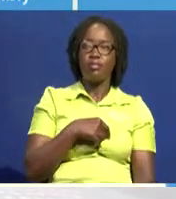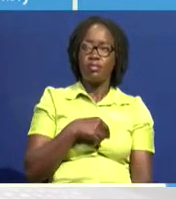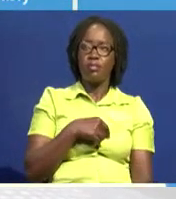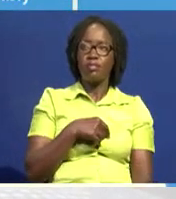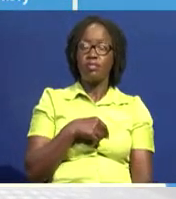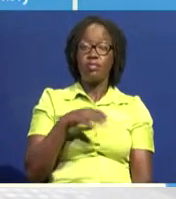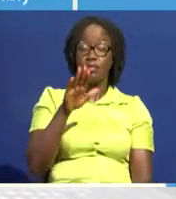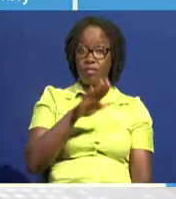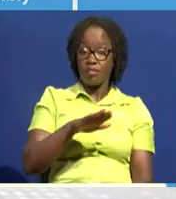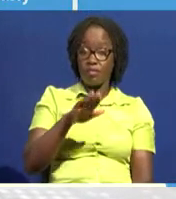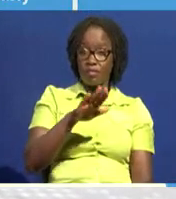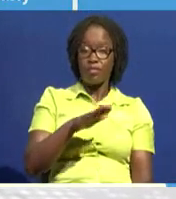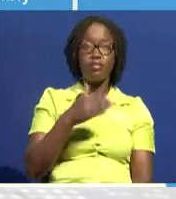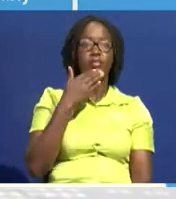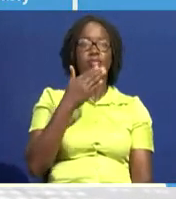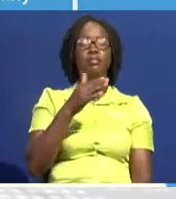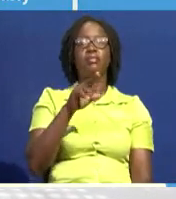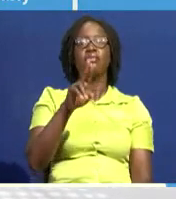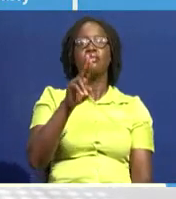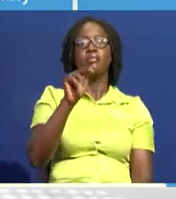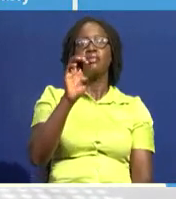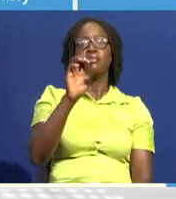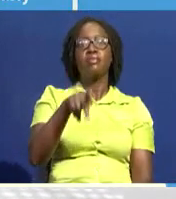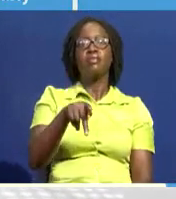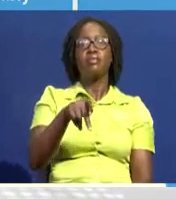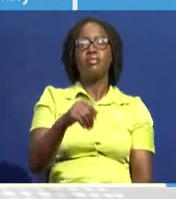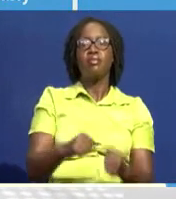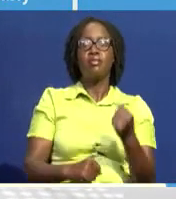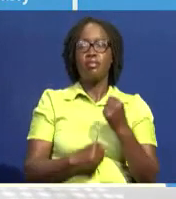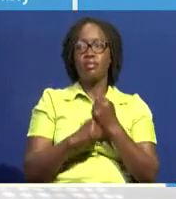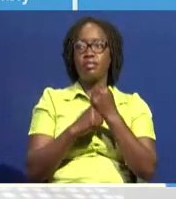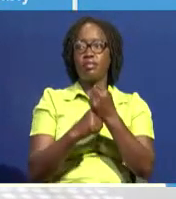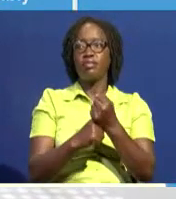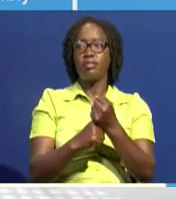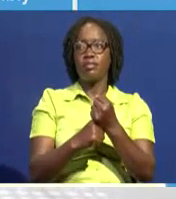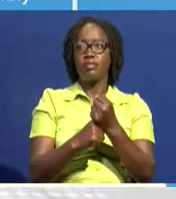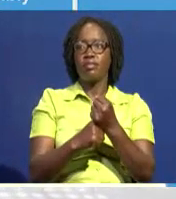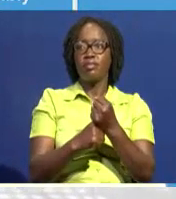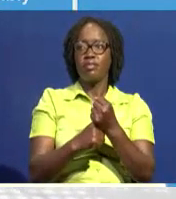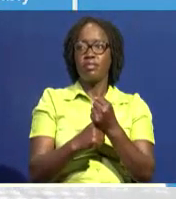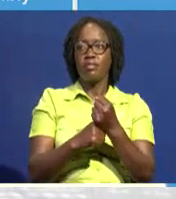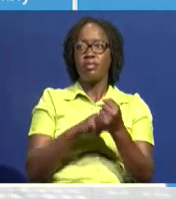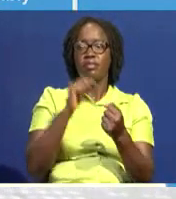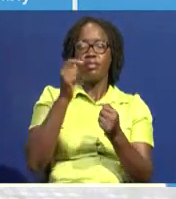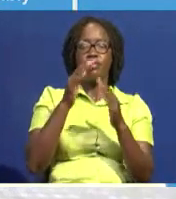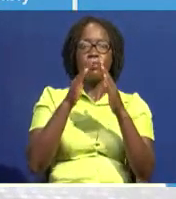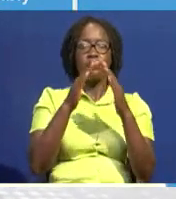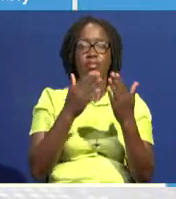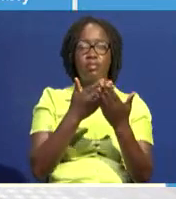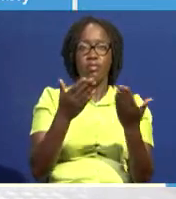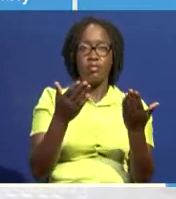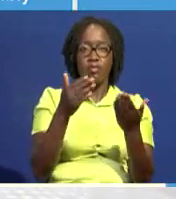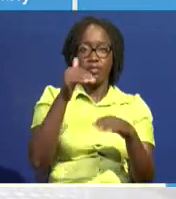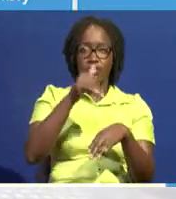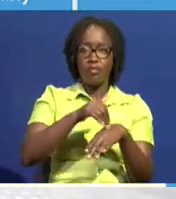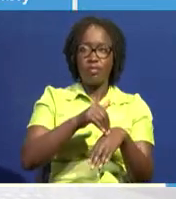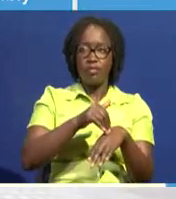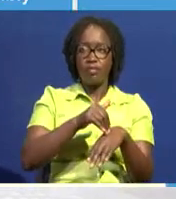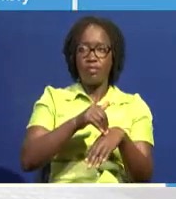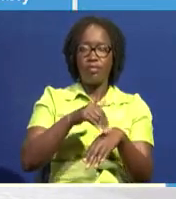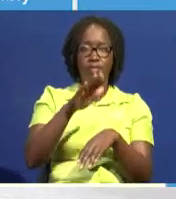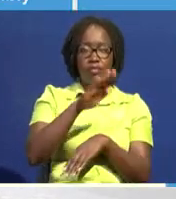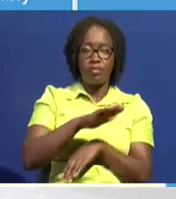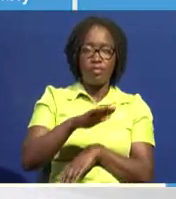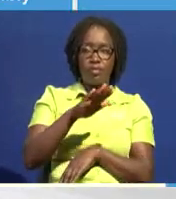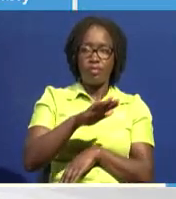the venue. And we thank UNEP for facilitating the setting up of a Kenya House at the venue. I guess that